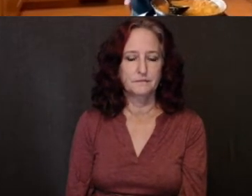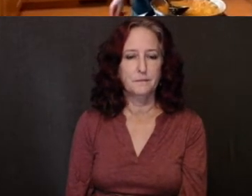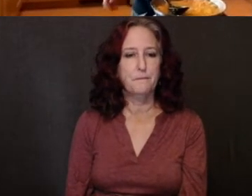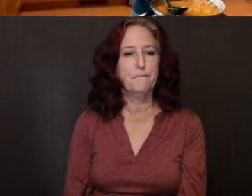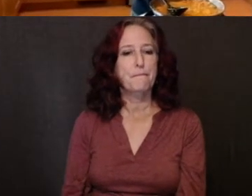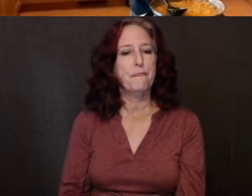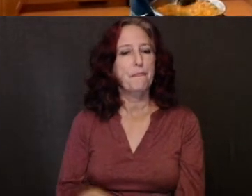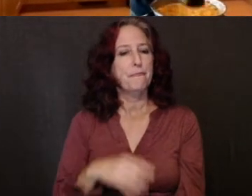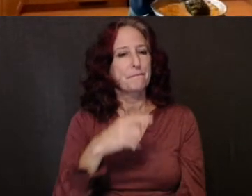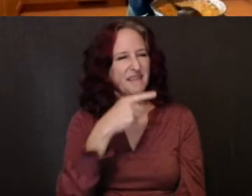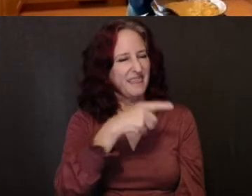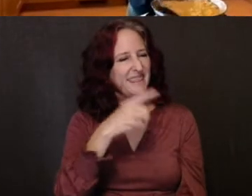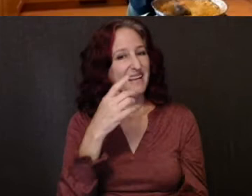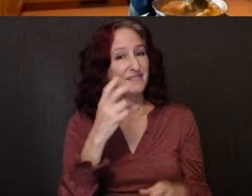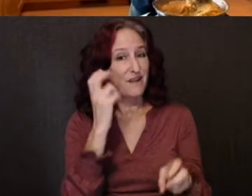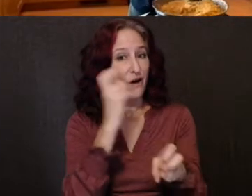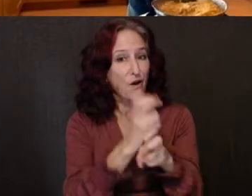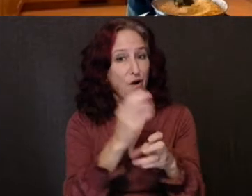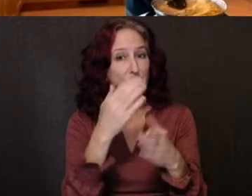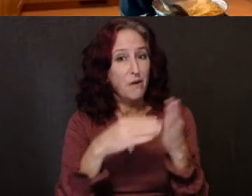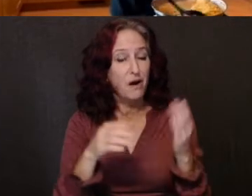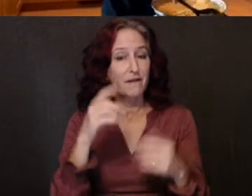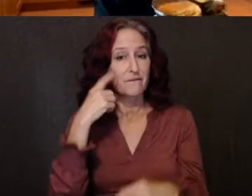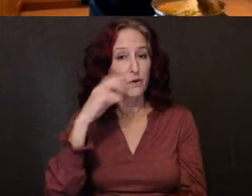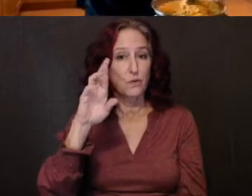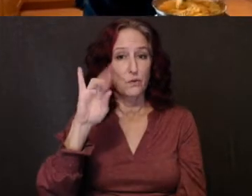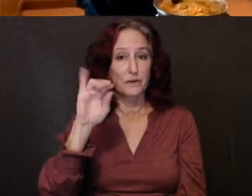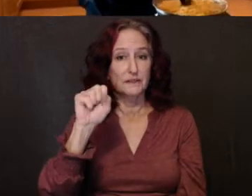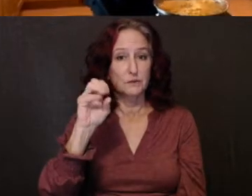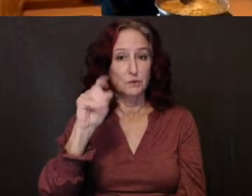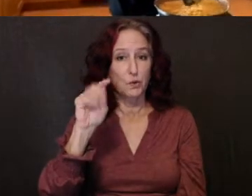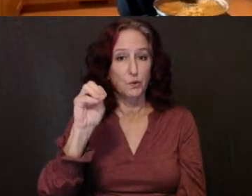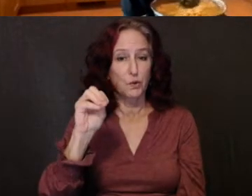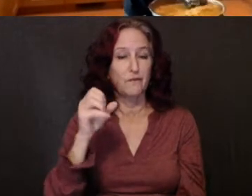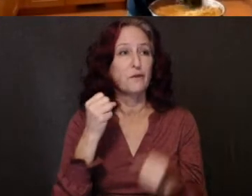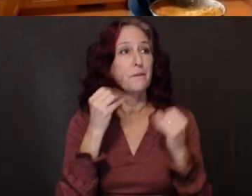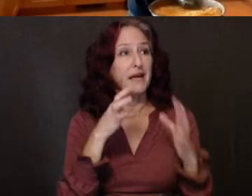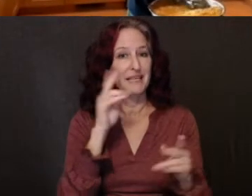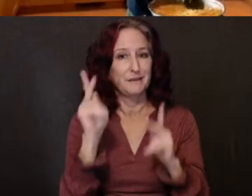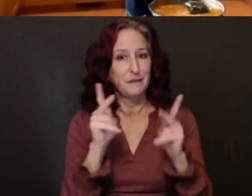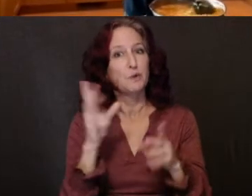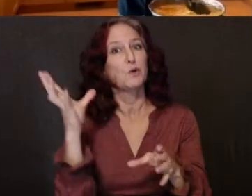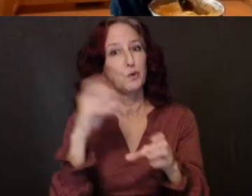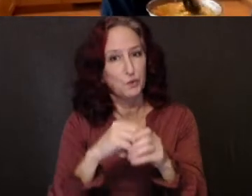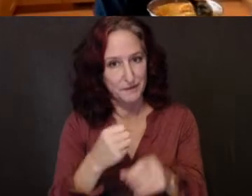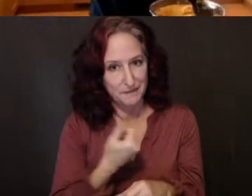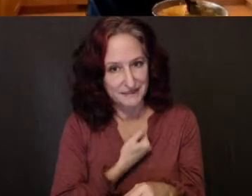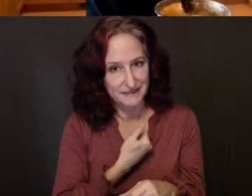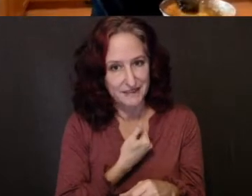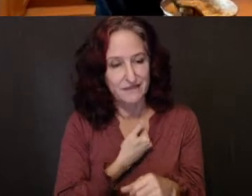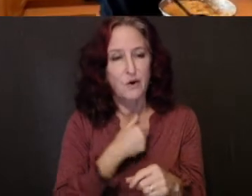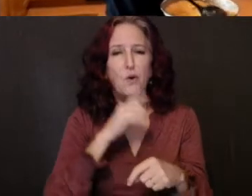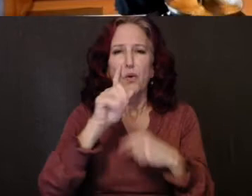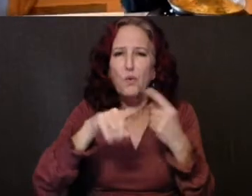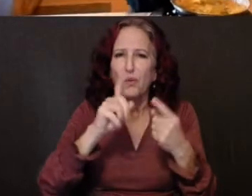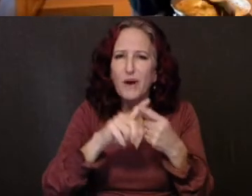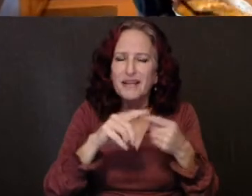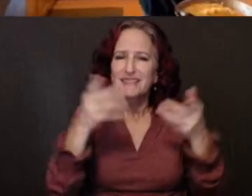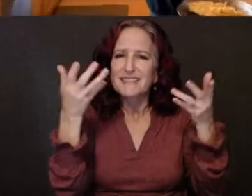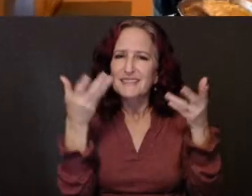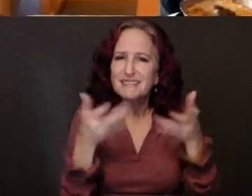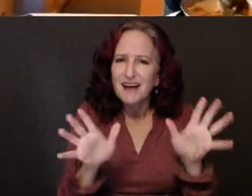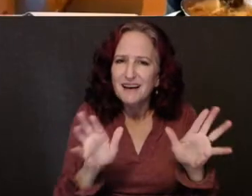it in there. So I think that the tricky part